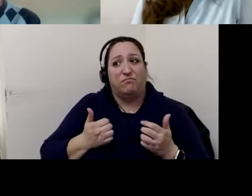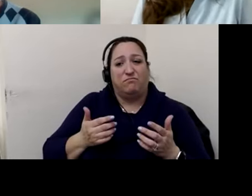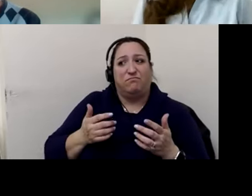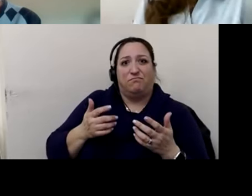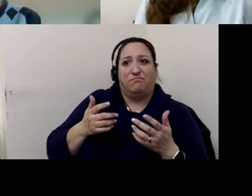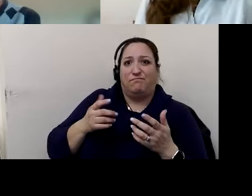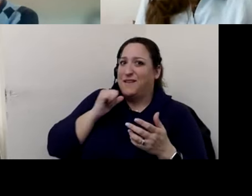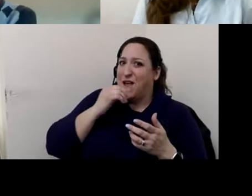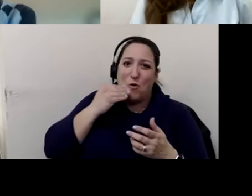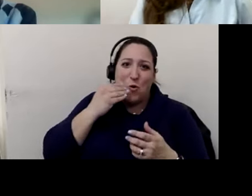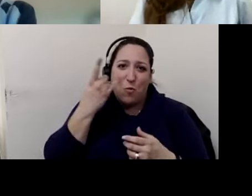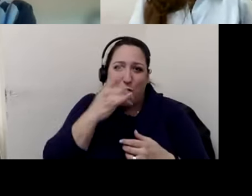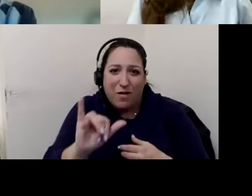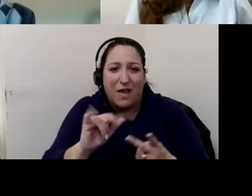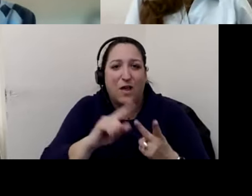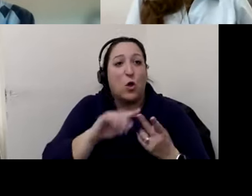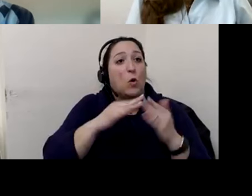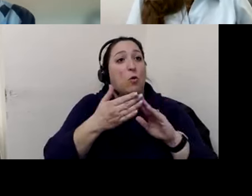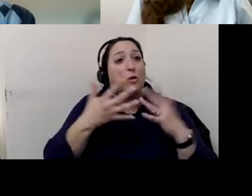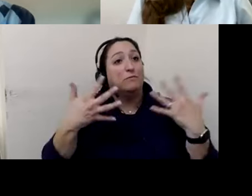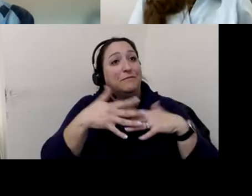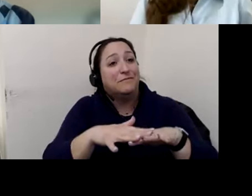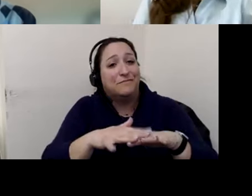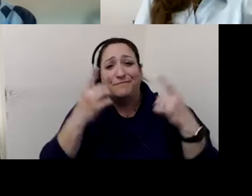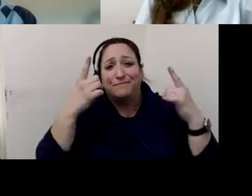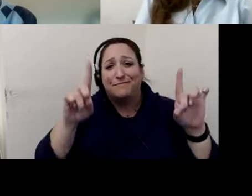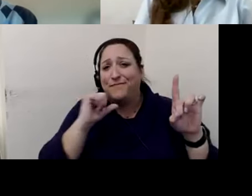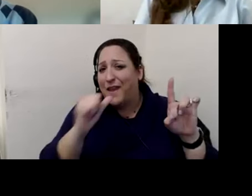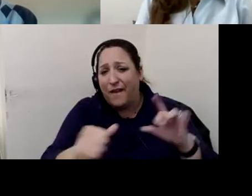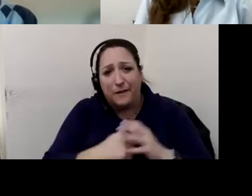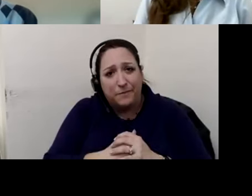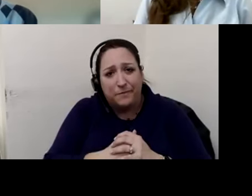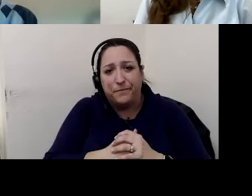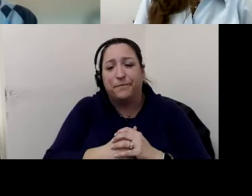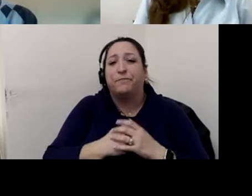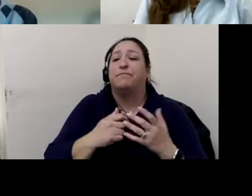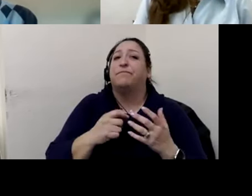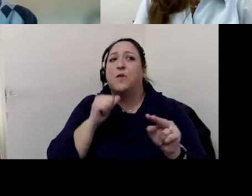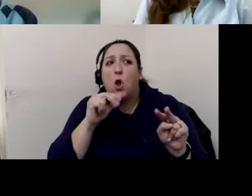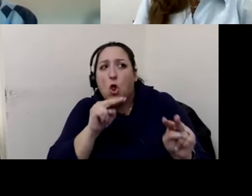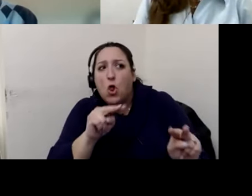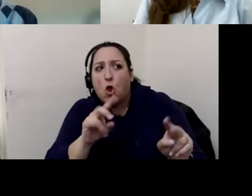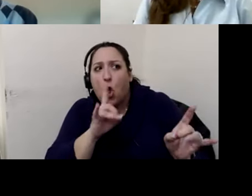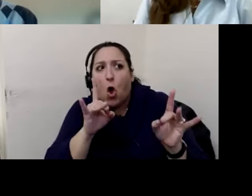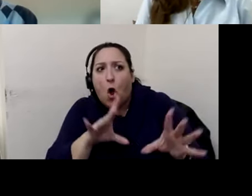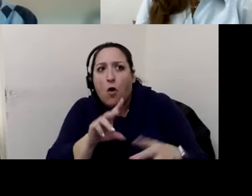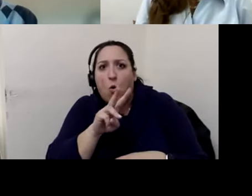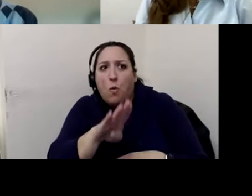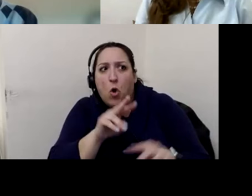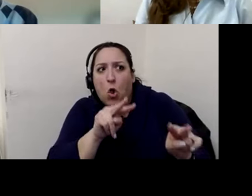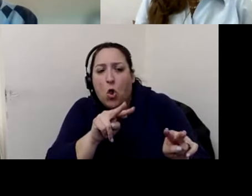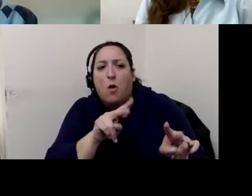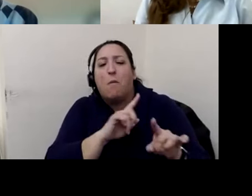home-like, and community integration was not nearly achieved. We were not looking at the horrors of Willowbrook, but